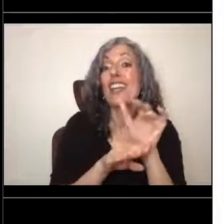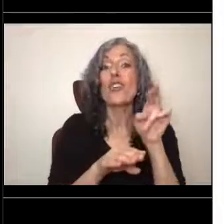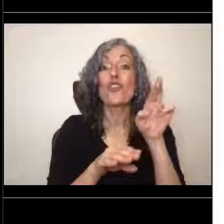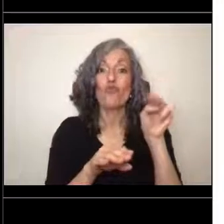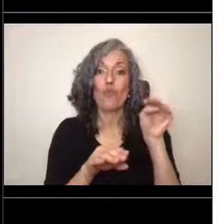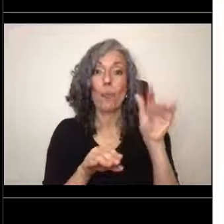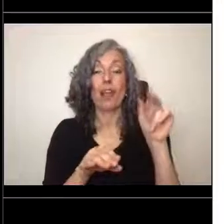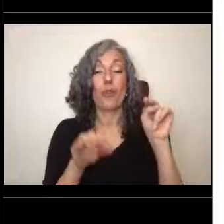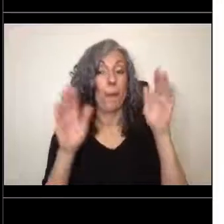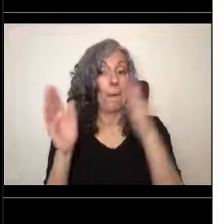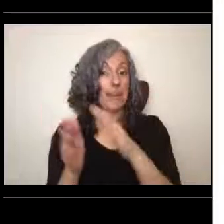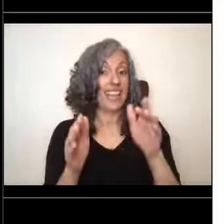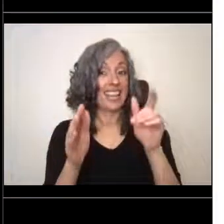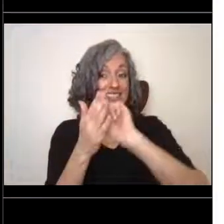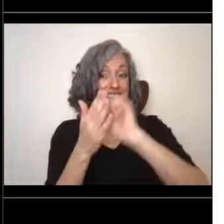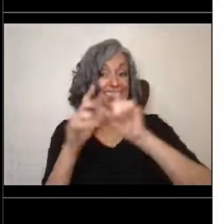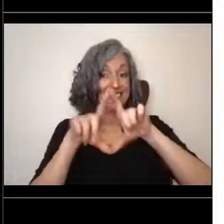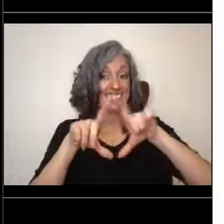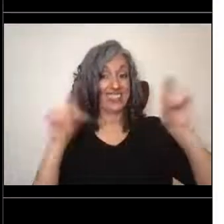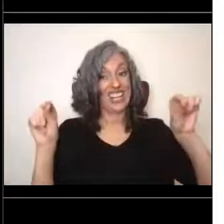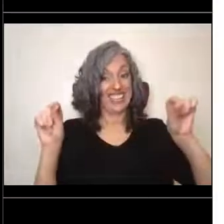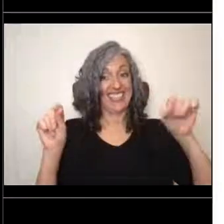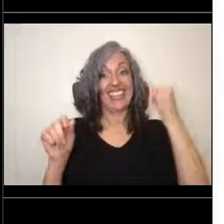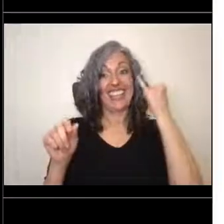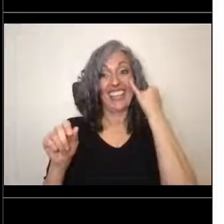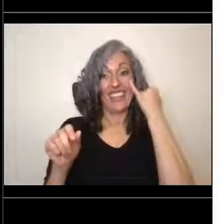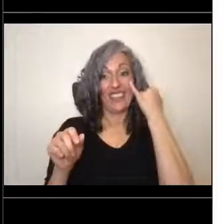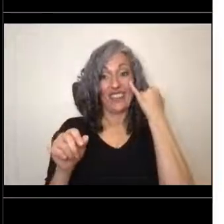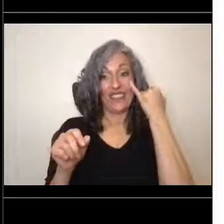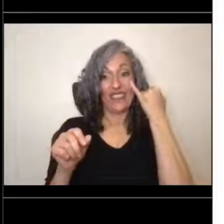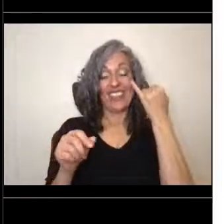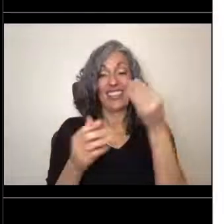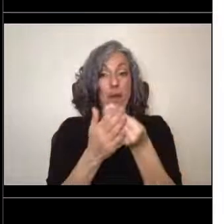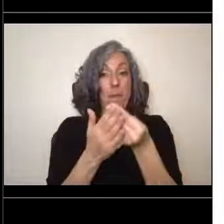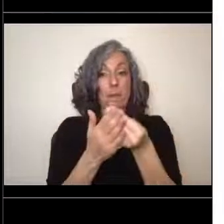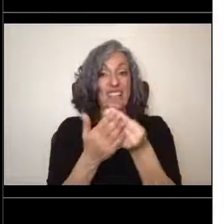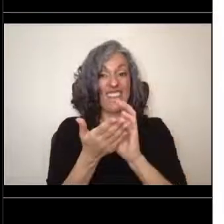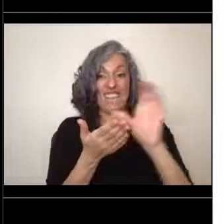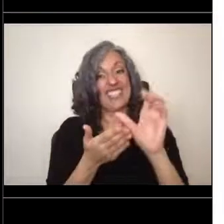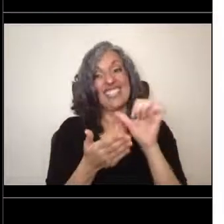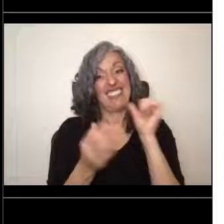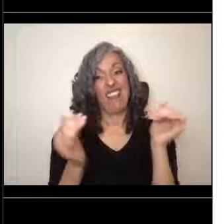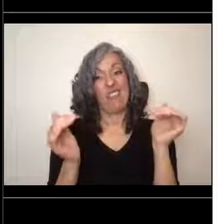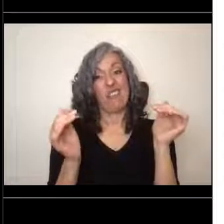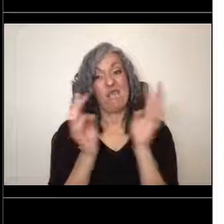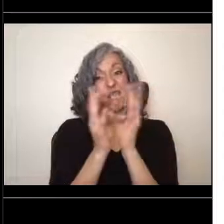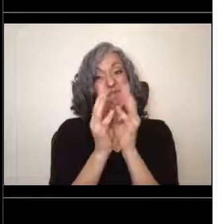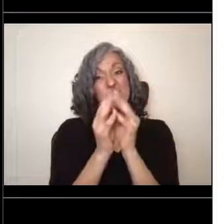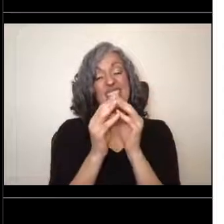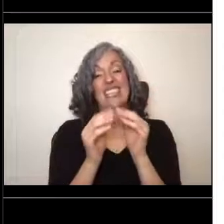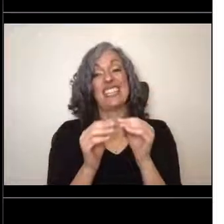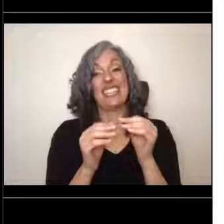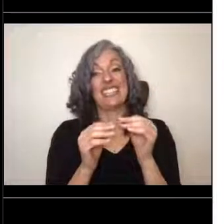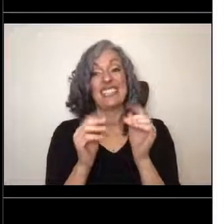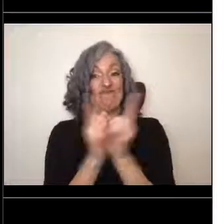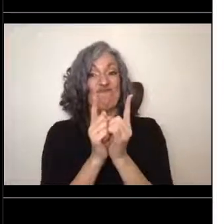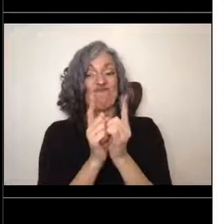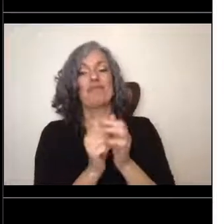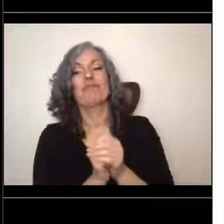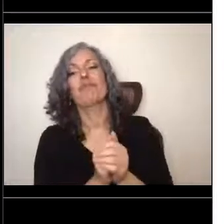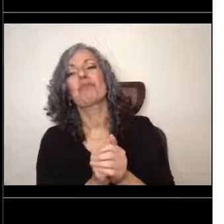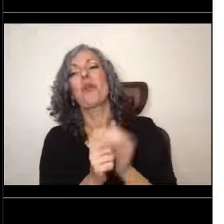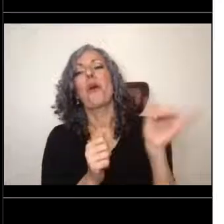if we were not unable to meet their funding commitments. So we appreciate his opportunity there. And also for